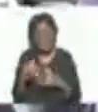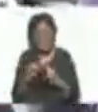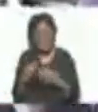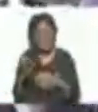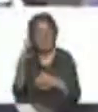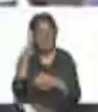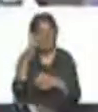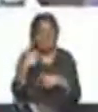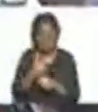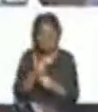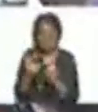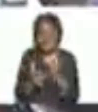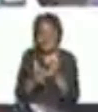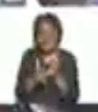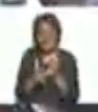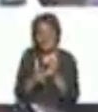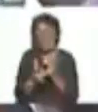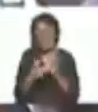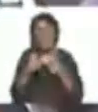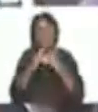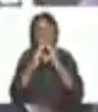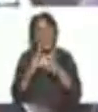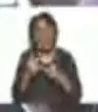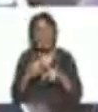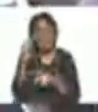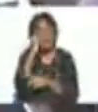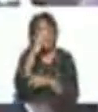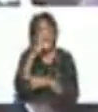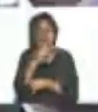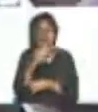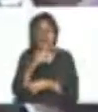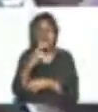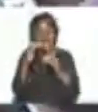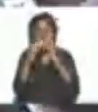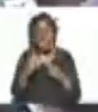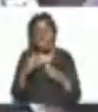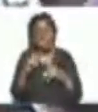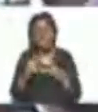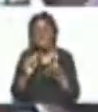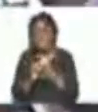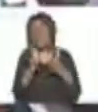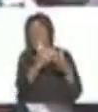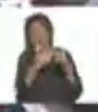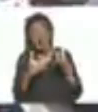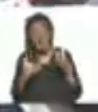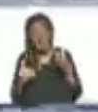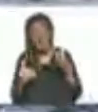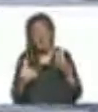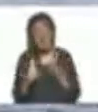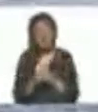technical recommendation to the minister and the cabinet of the Bahamas, but that's the order in which it will